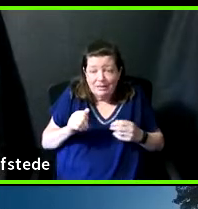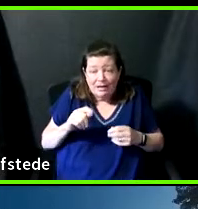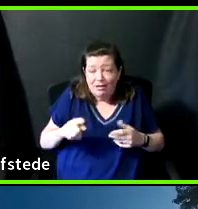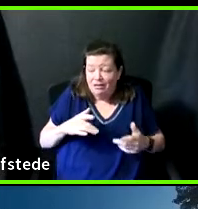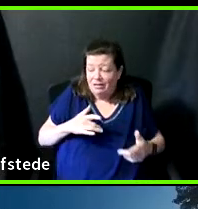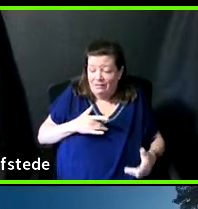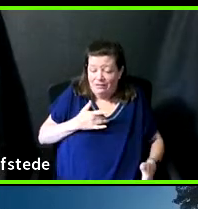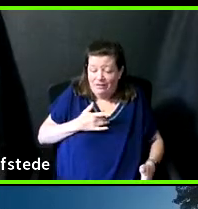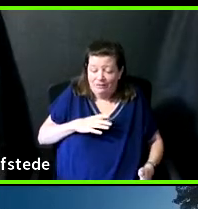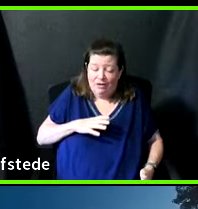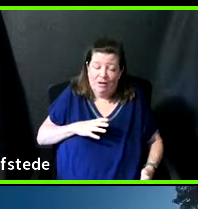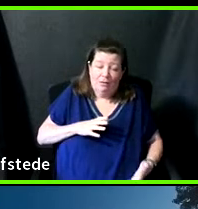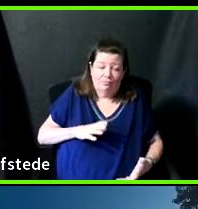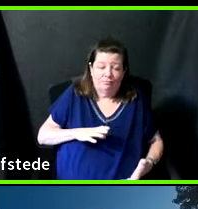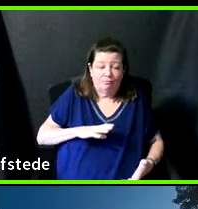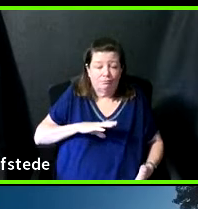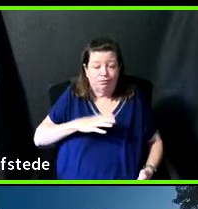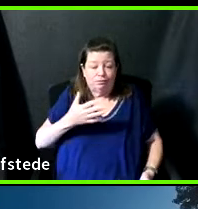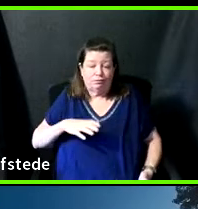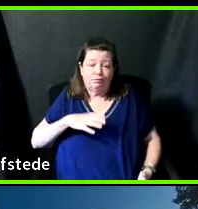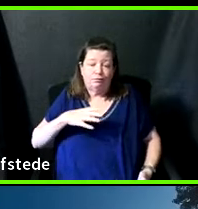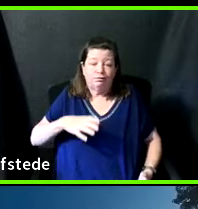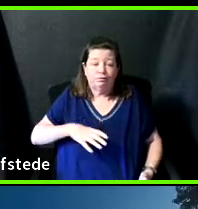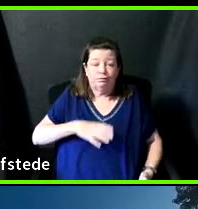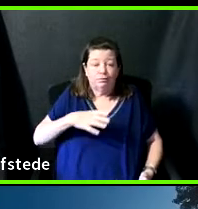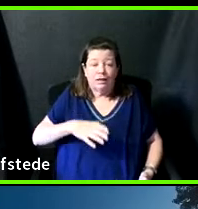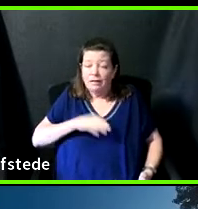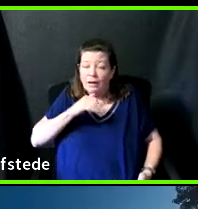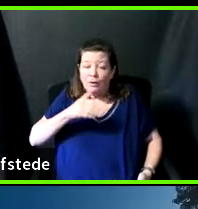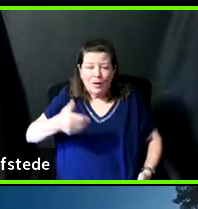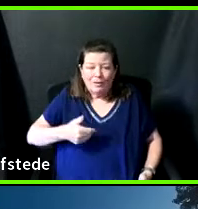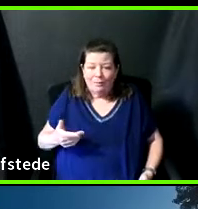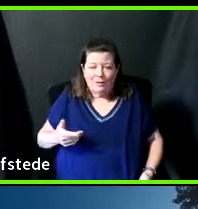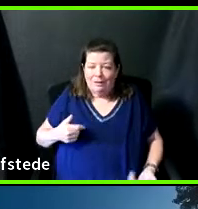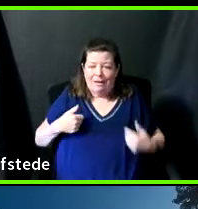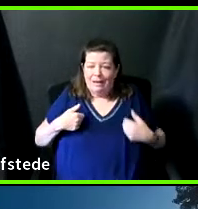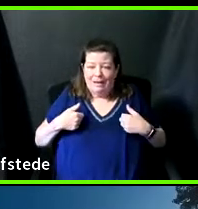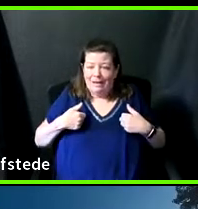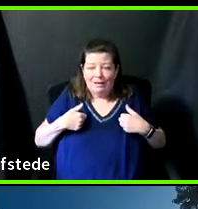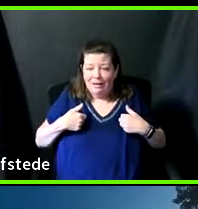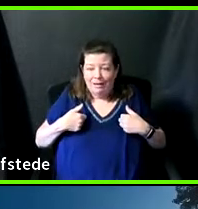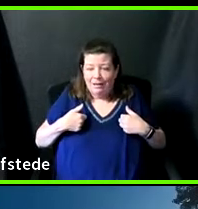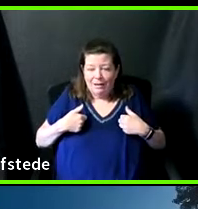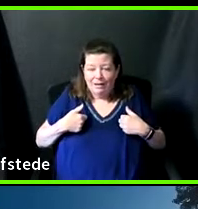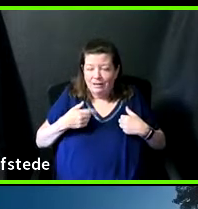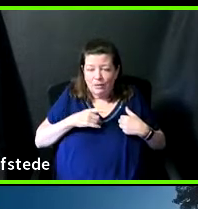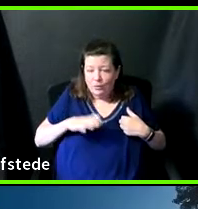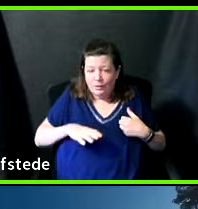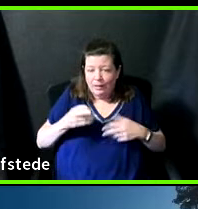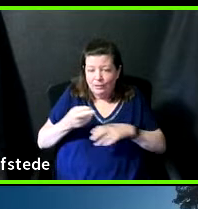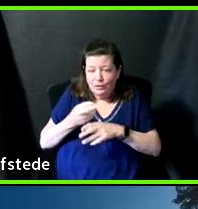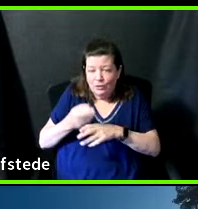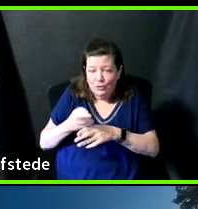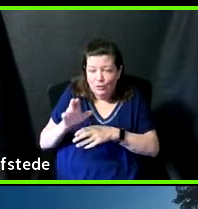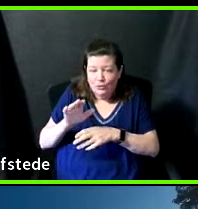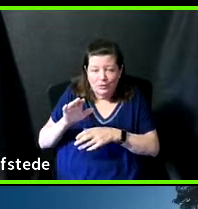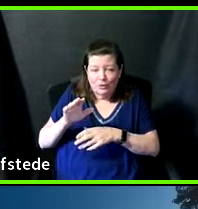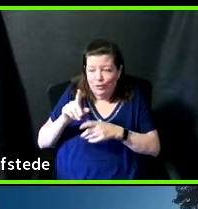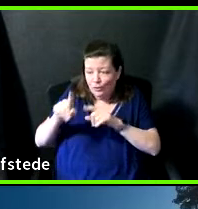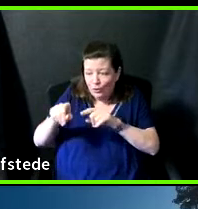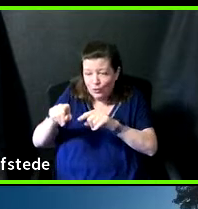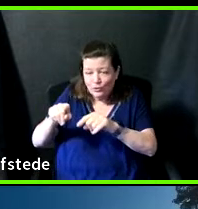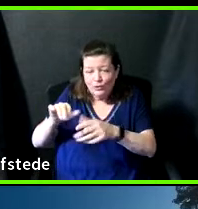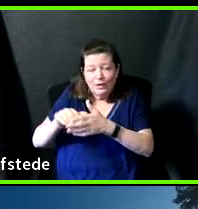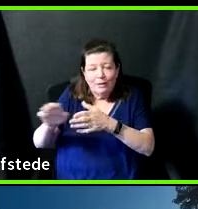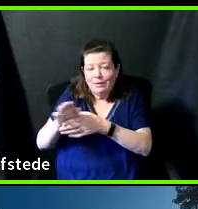very exclusive and unwelcoming. And I personally don't like using that space or visiting those businesses as